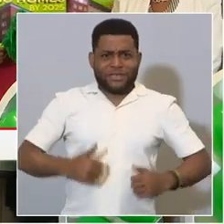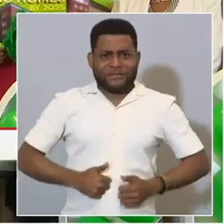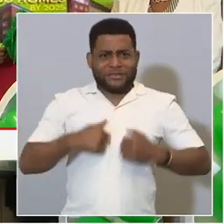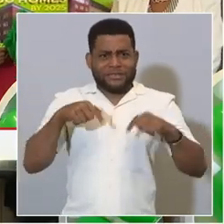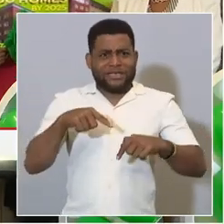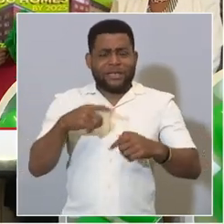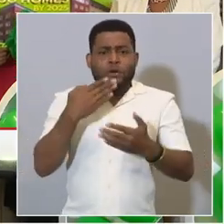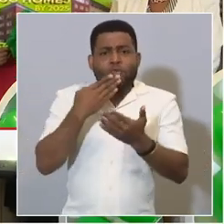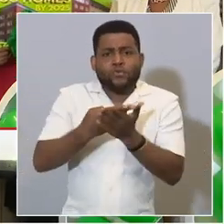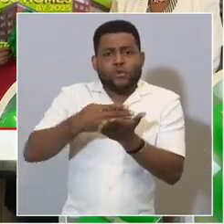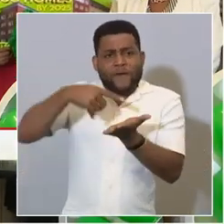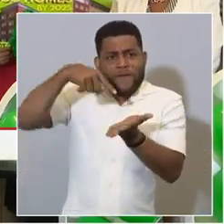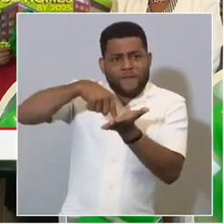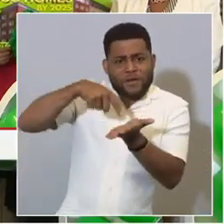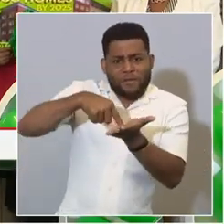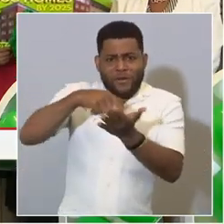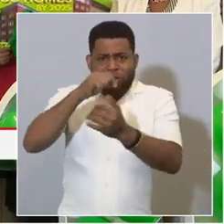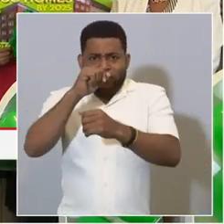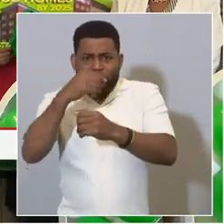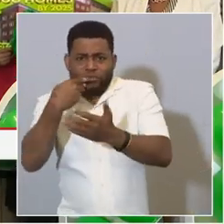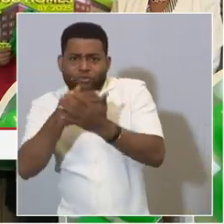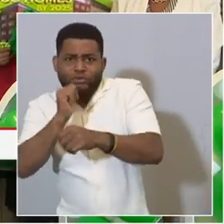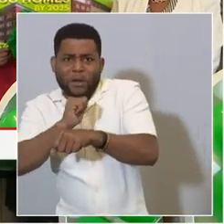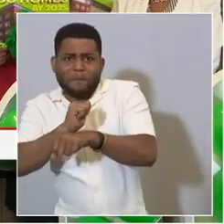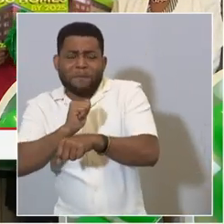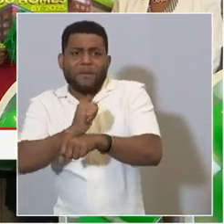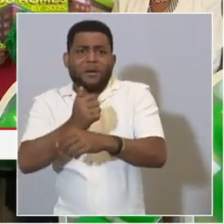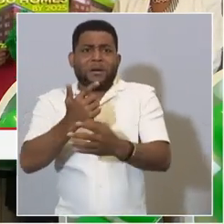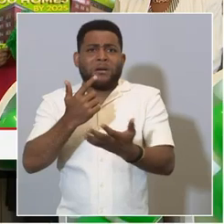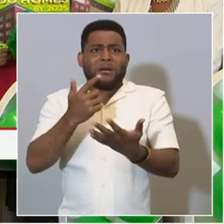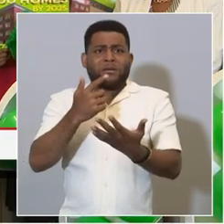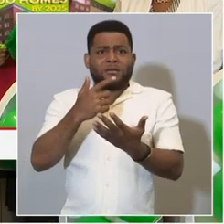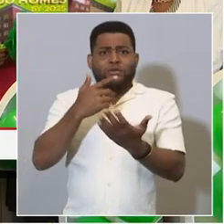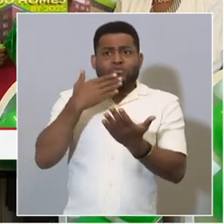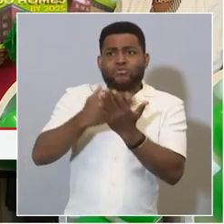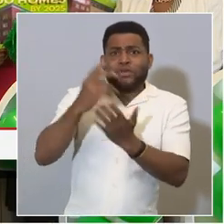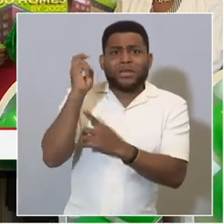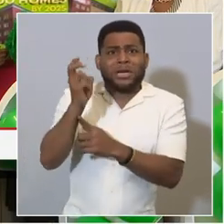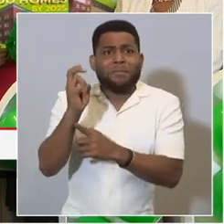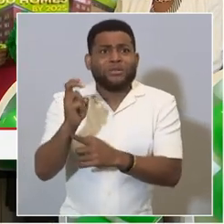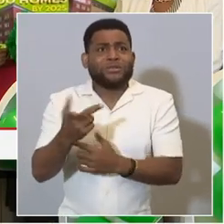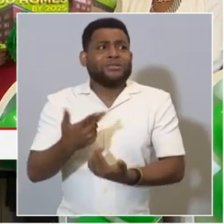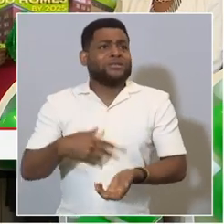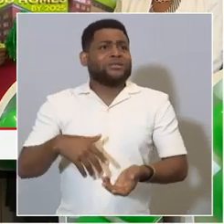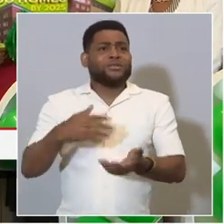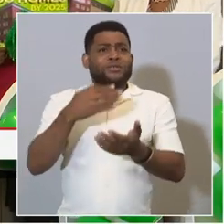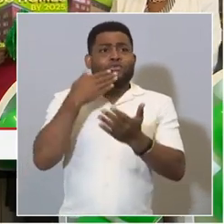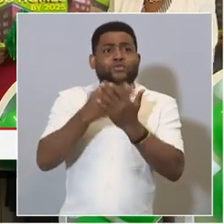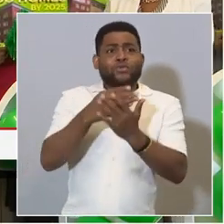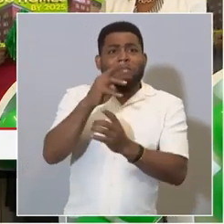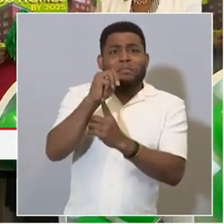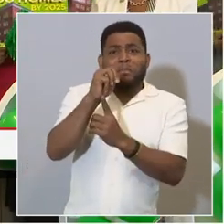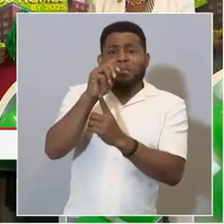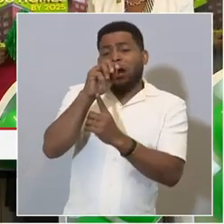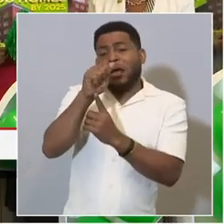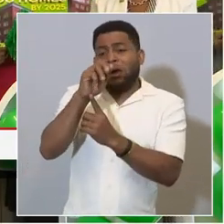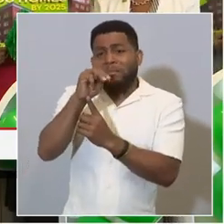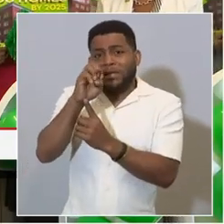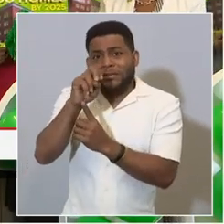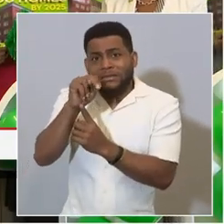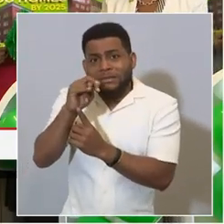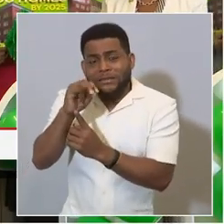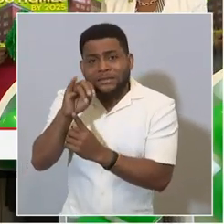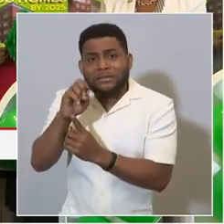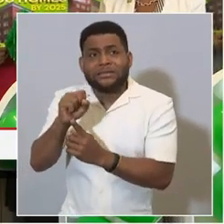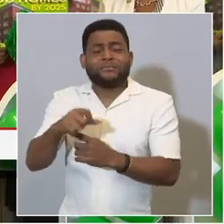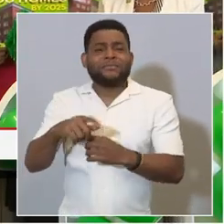jobs. We have great transportation. We have incredible amenities. And so when you have all of those things,